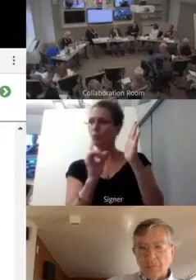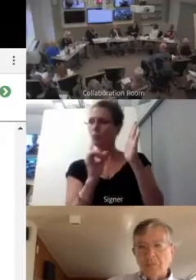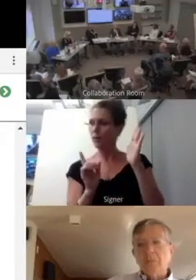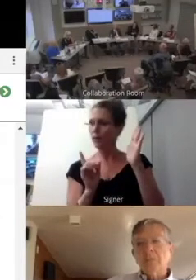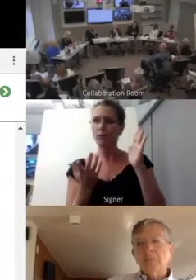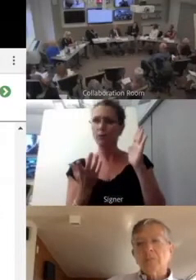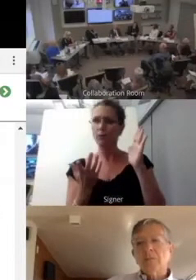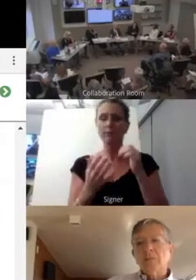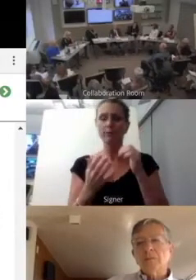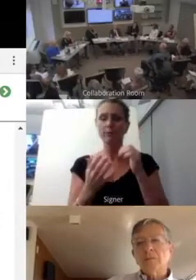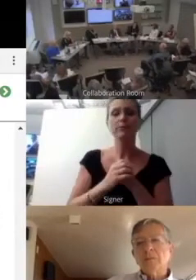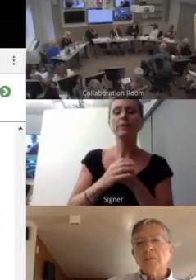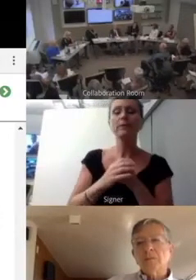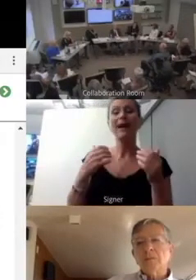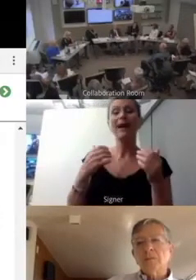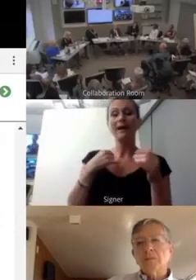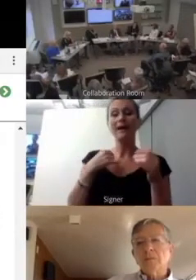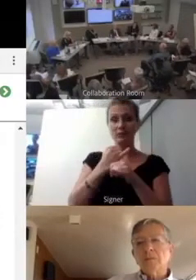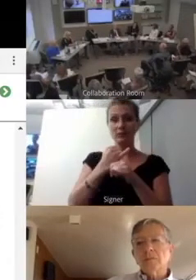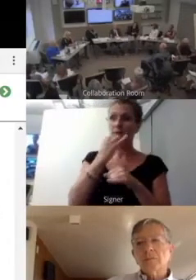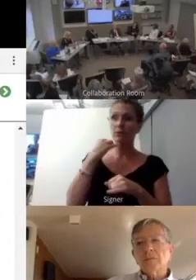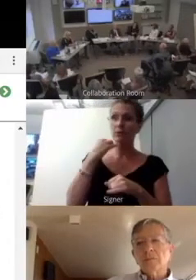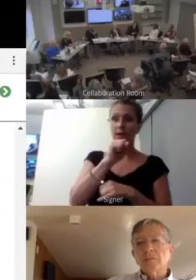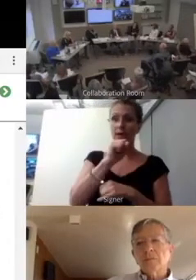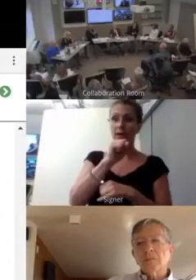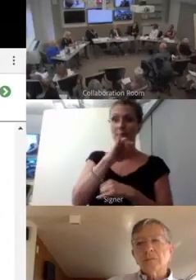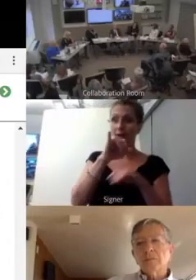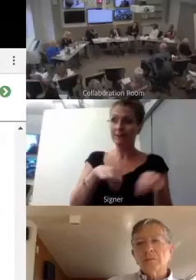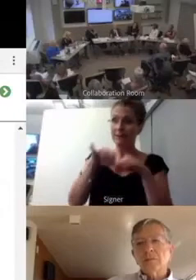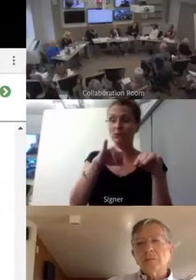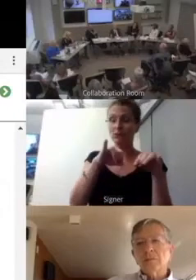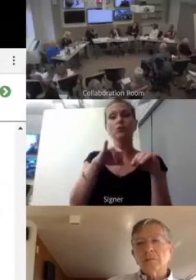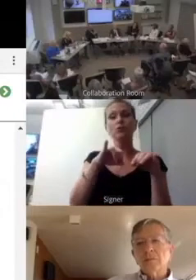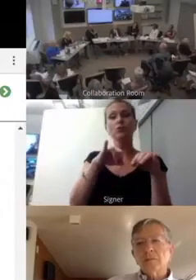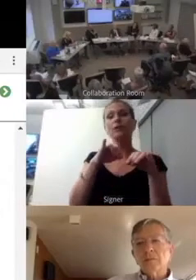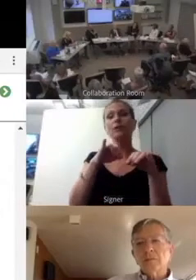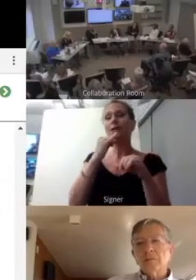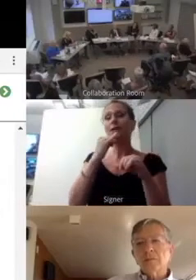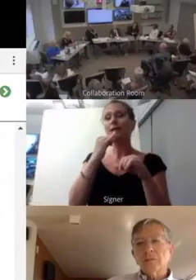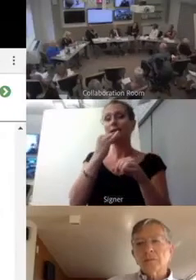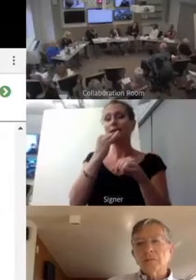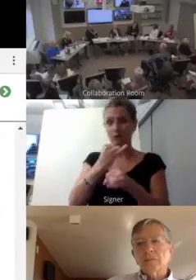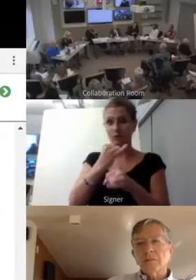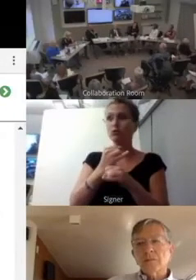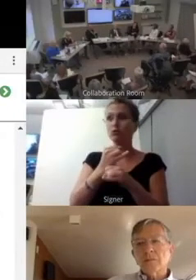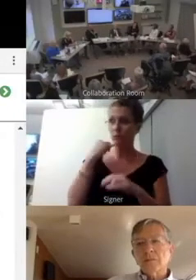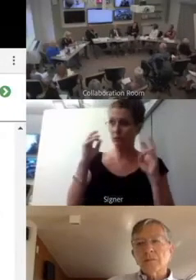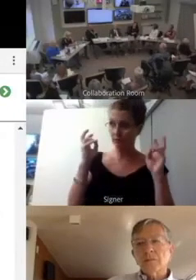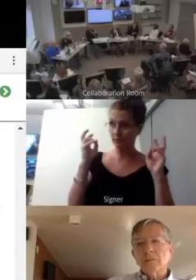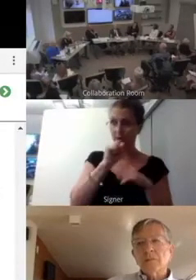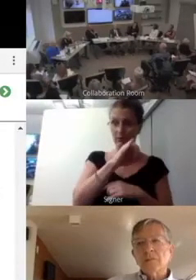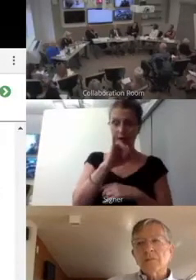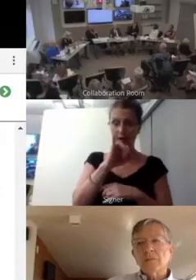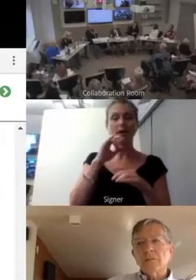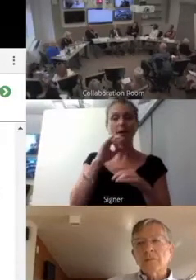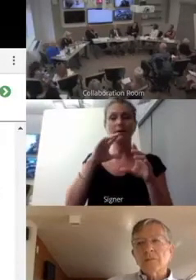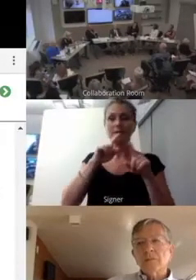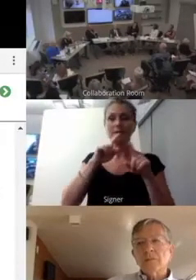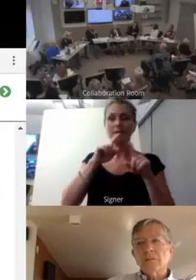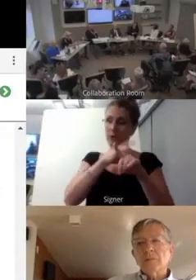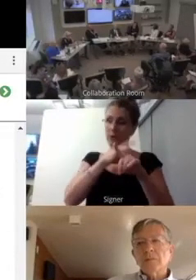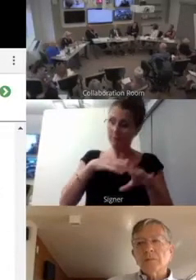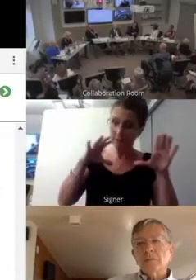SII. It's a non-governmental body. It works through technical committees comprising of experts, technical